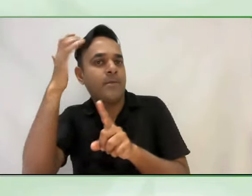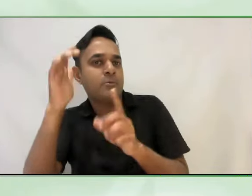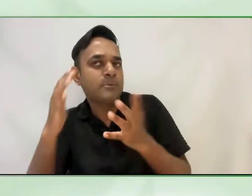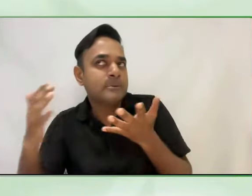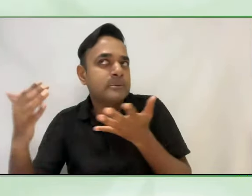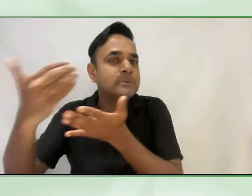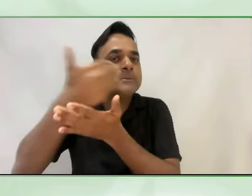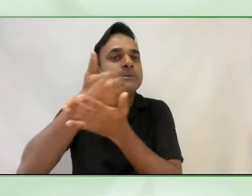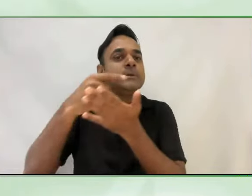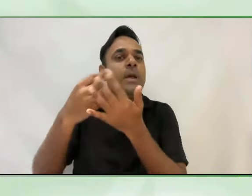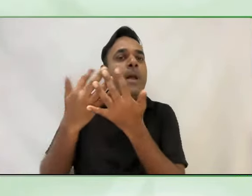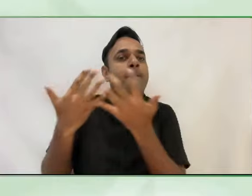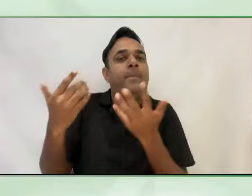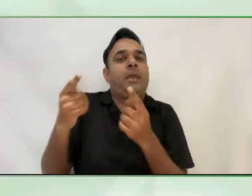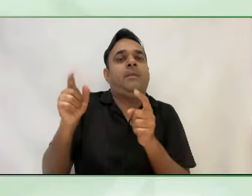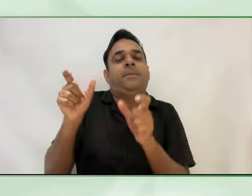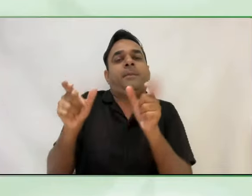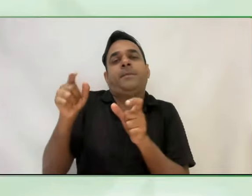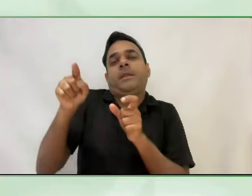feel